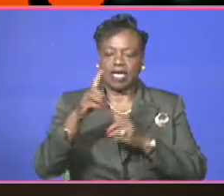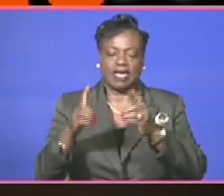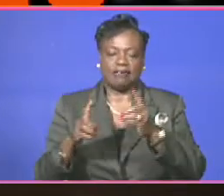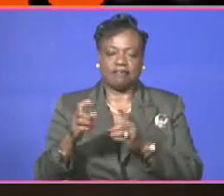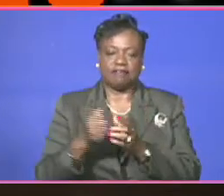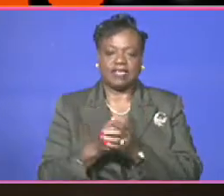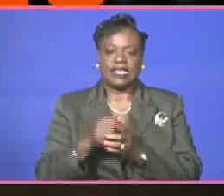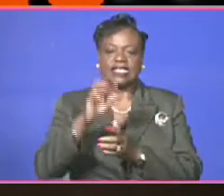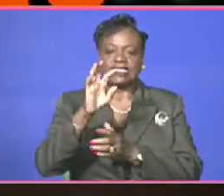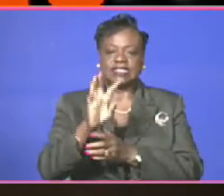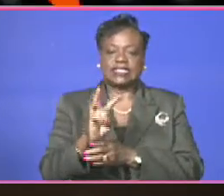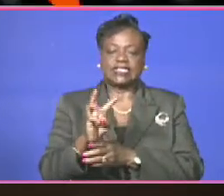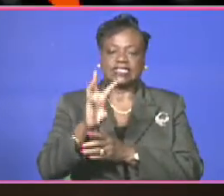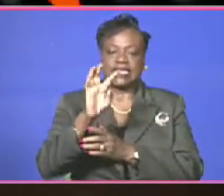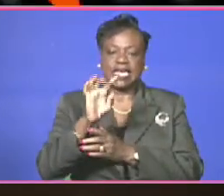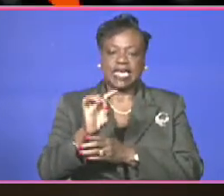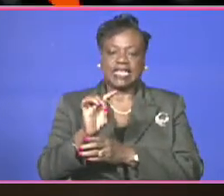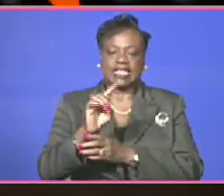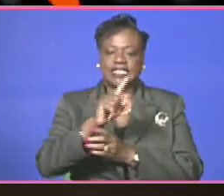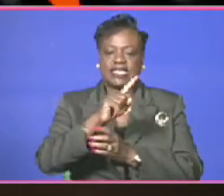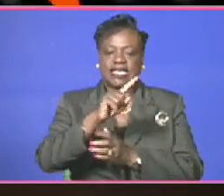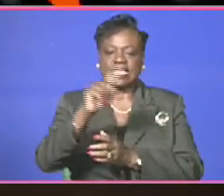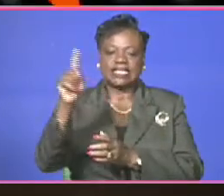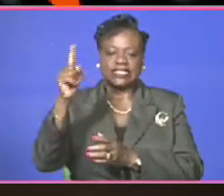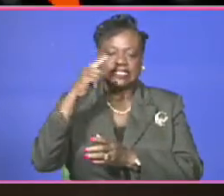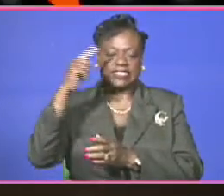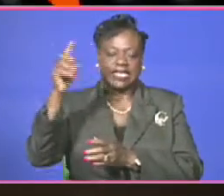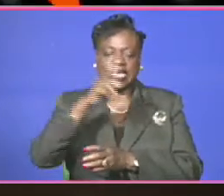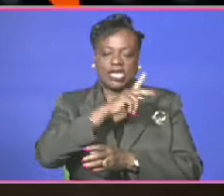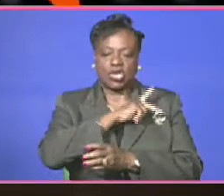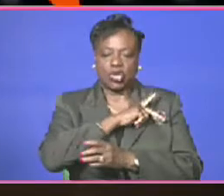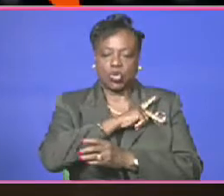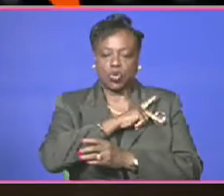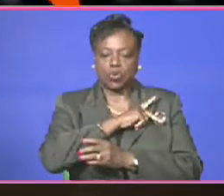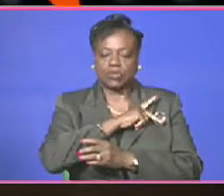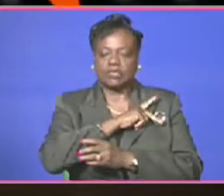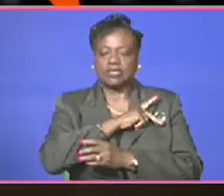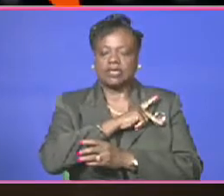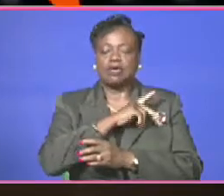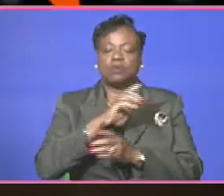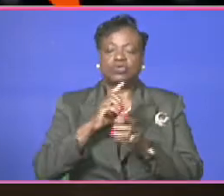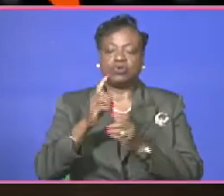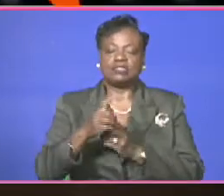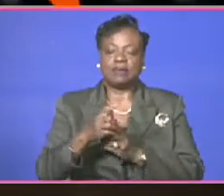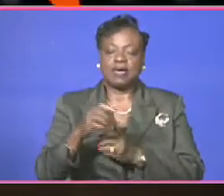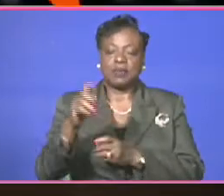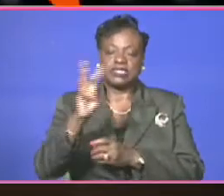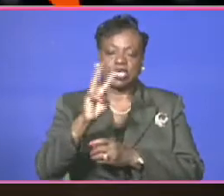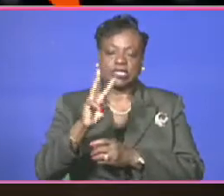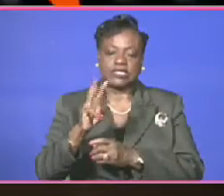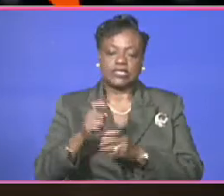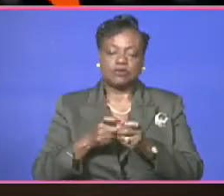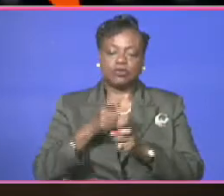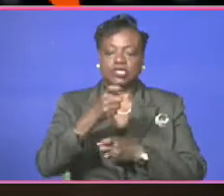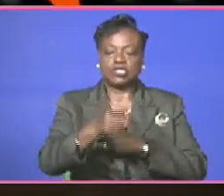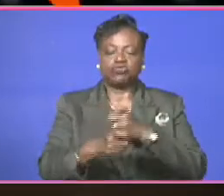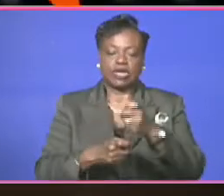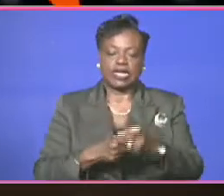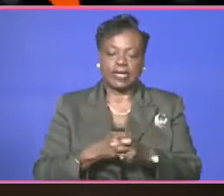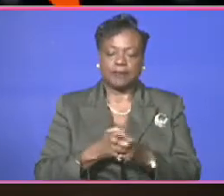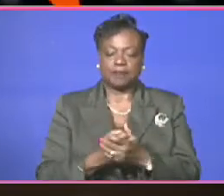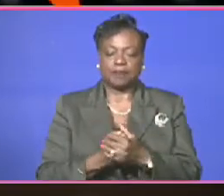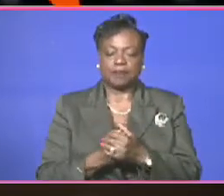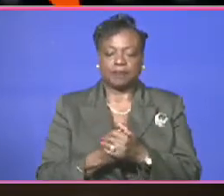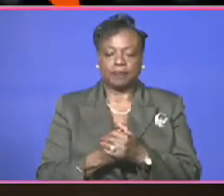68th pick overall belonged to Zane Knowles. He was drafted by Wisconsin, but later traded to South Bay Lakers, the farm system of